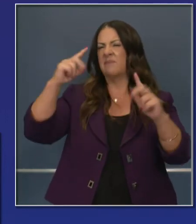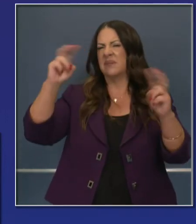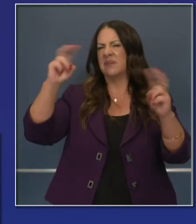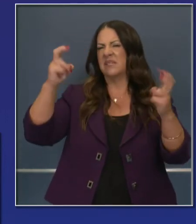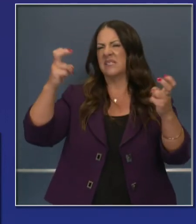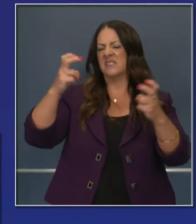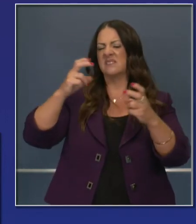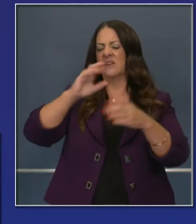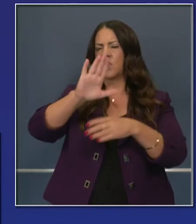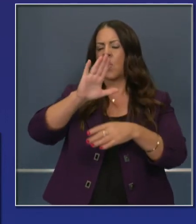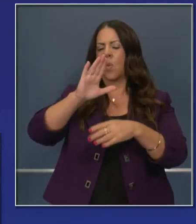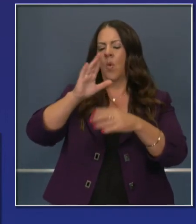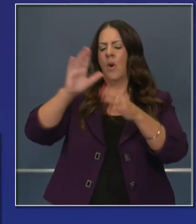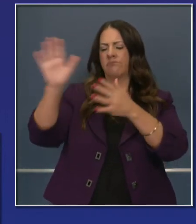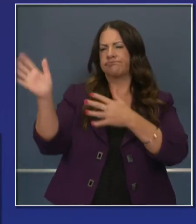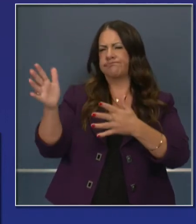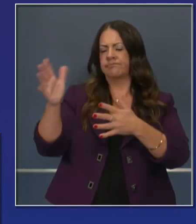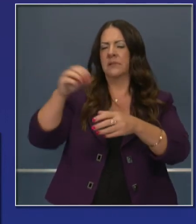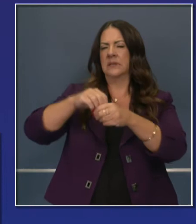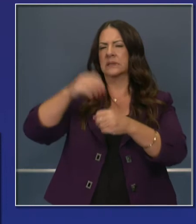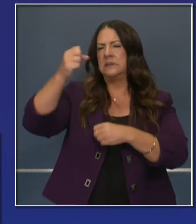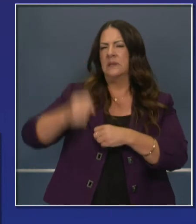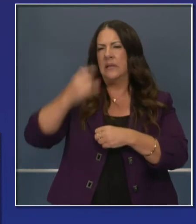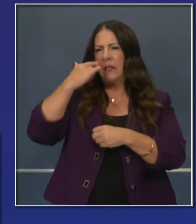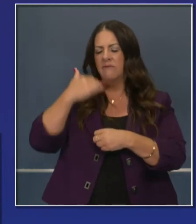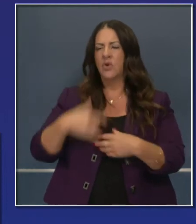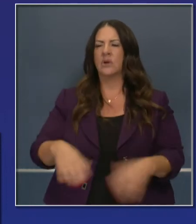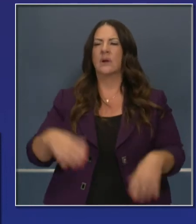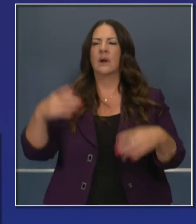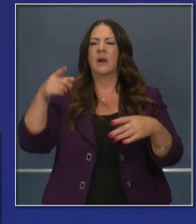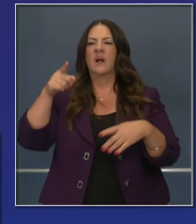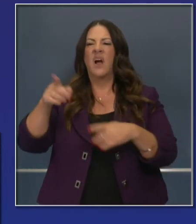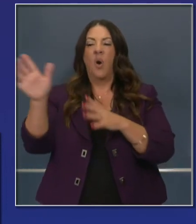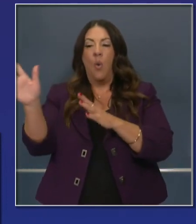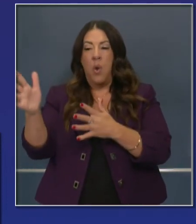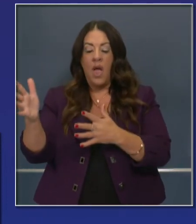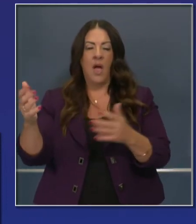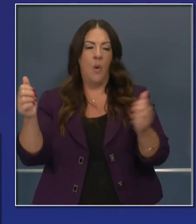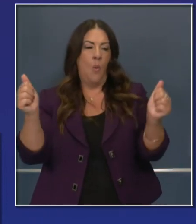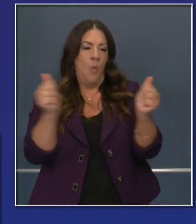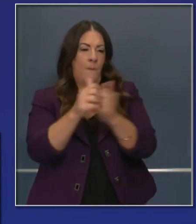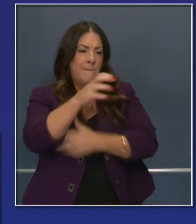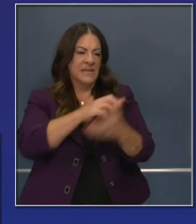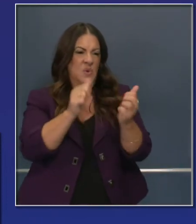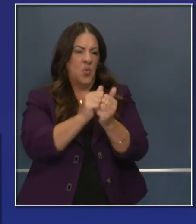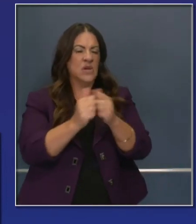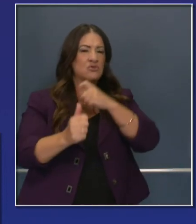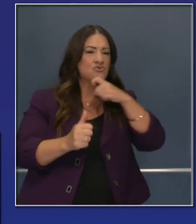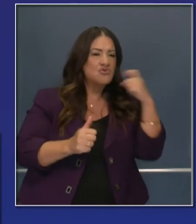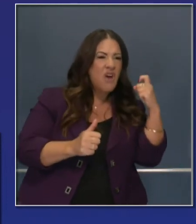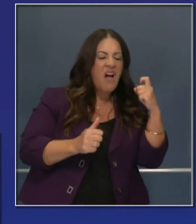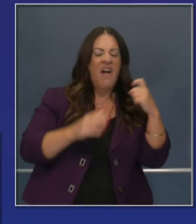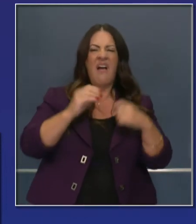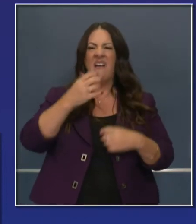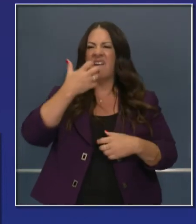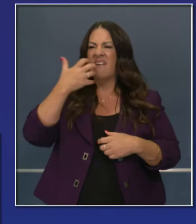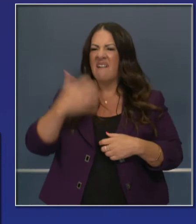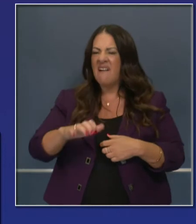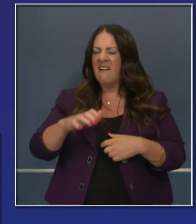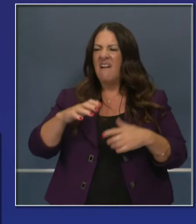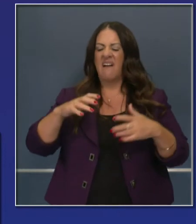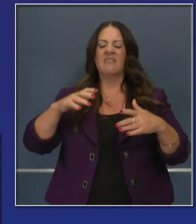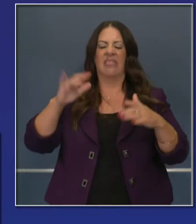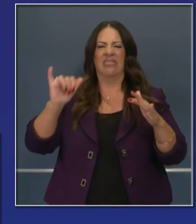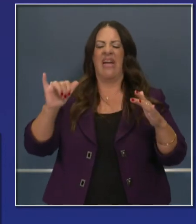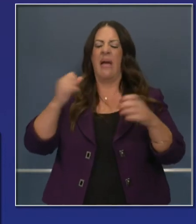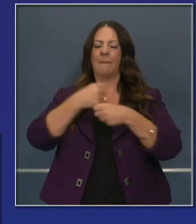the heat, you combine the dryness, you combine all the other activity that has led to this